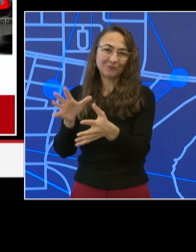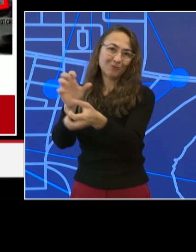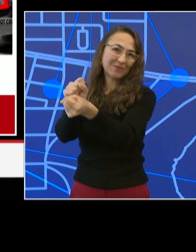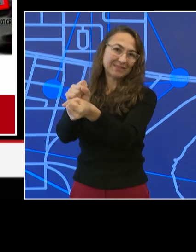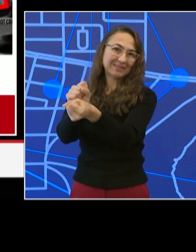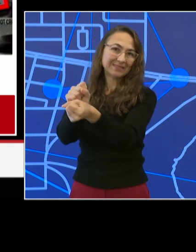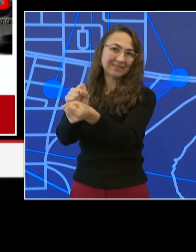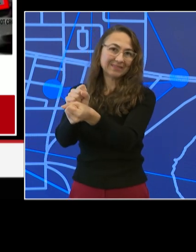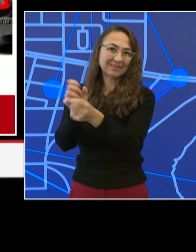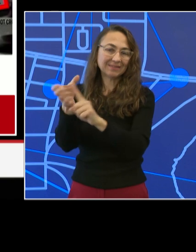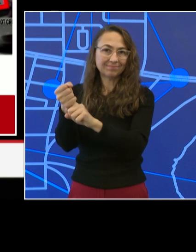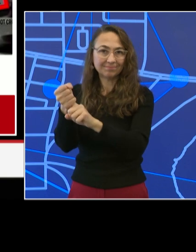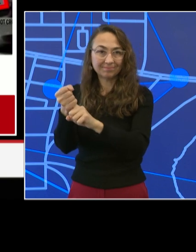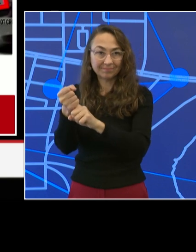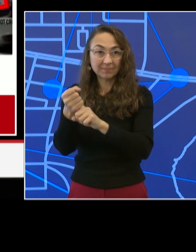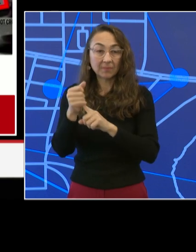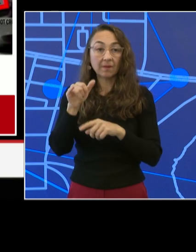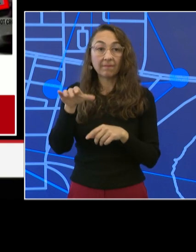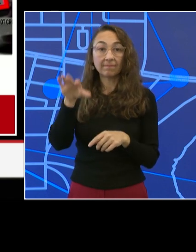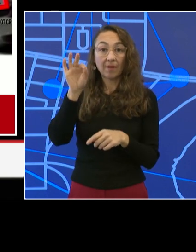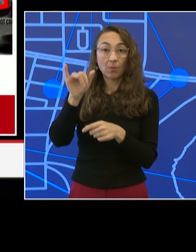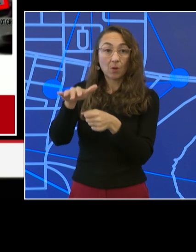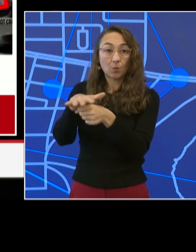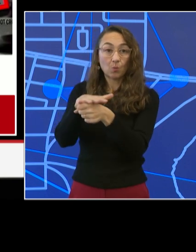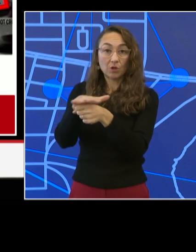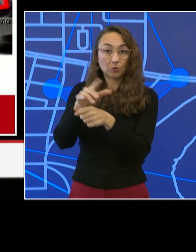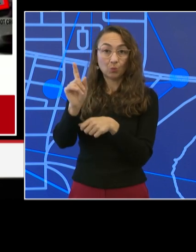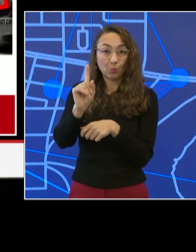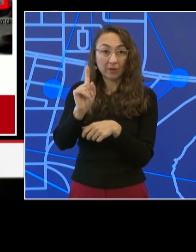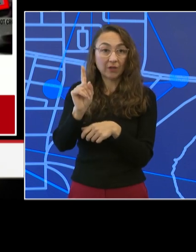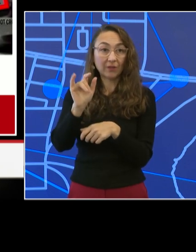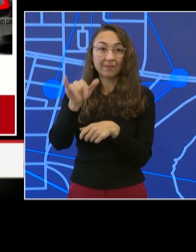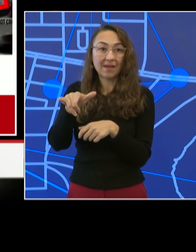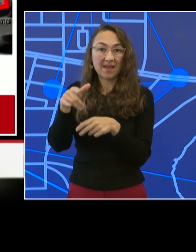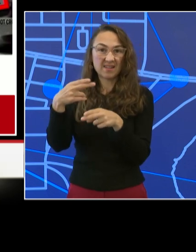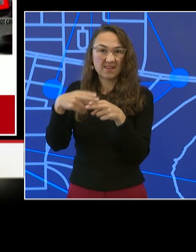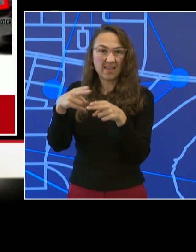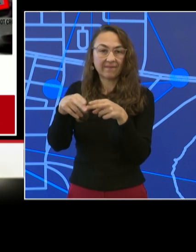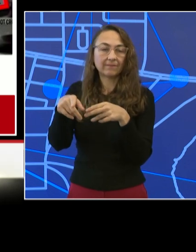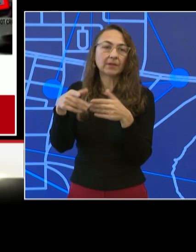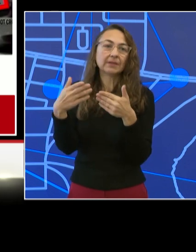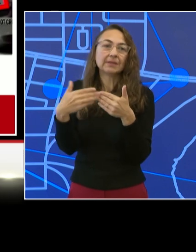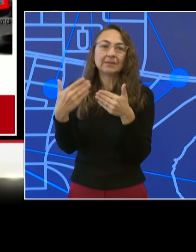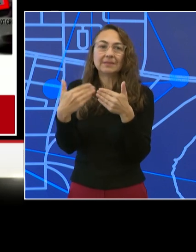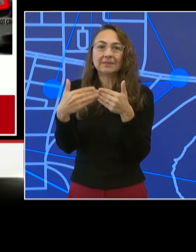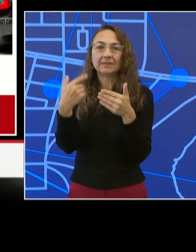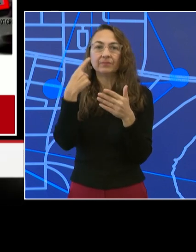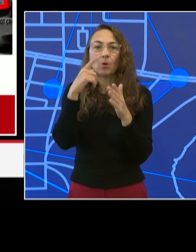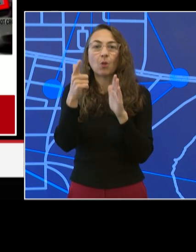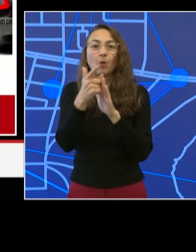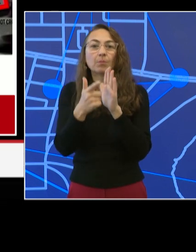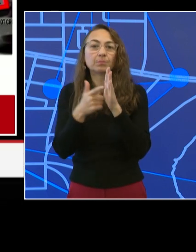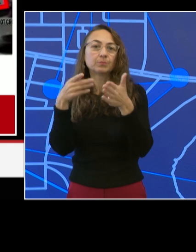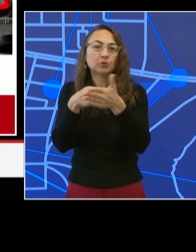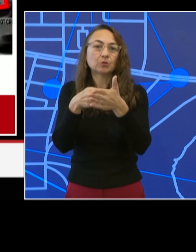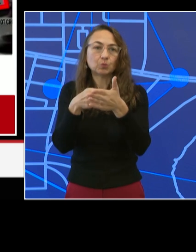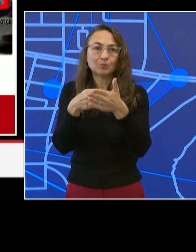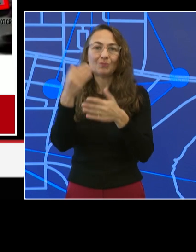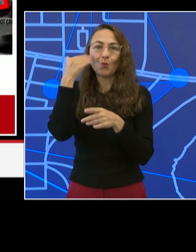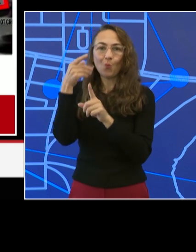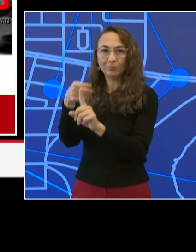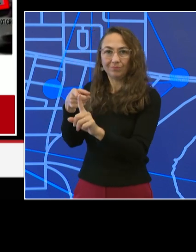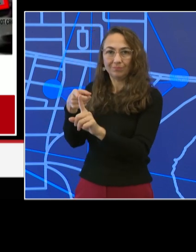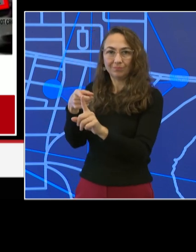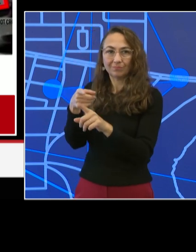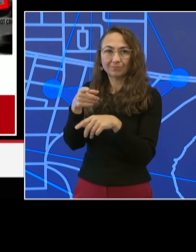weapon was discarded, greatly assisting our homicide detective with the future prosecution of this case. That suspect faces second-degree